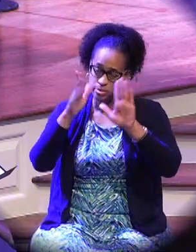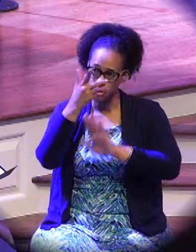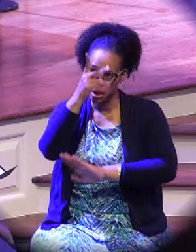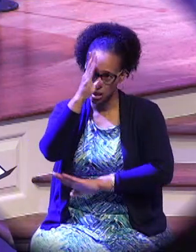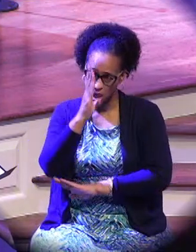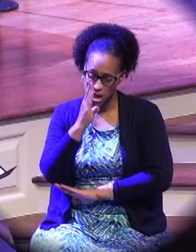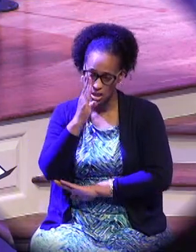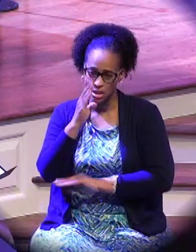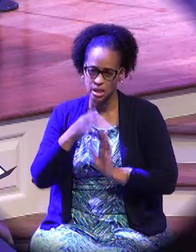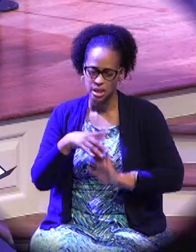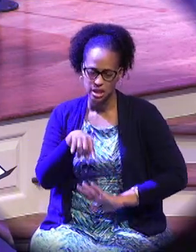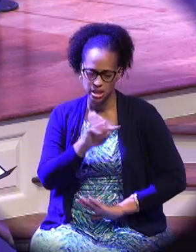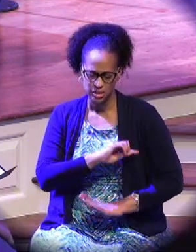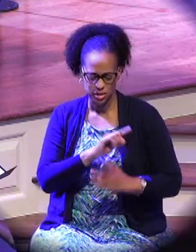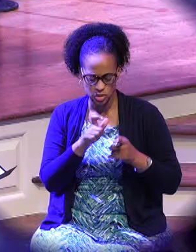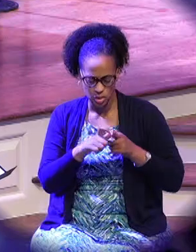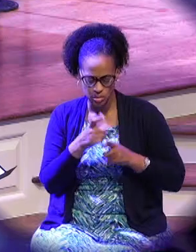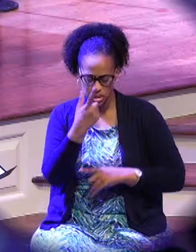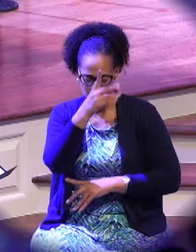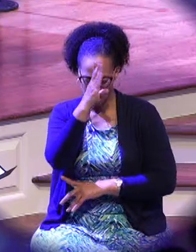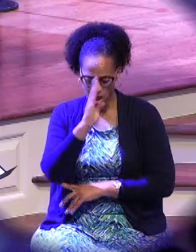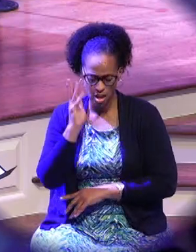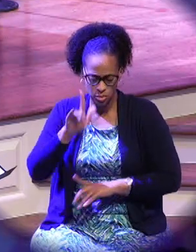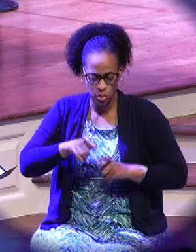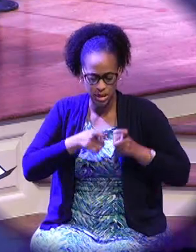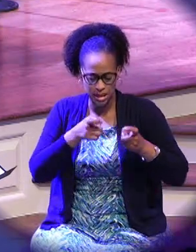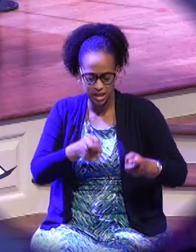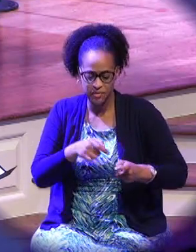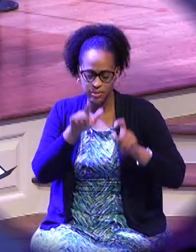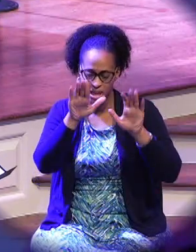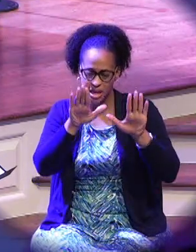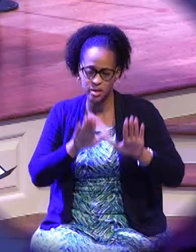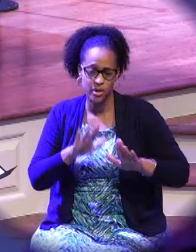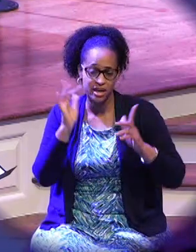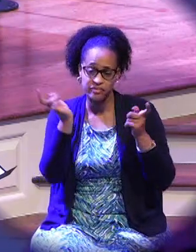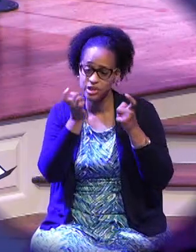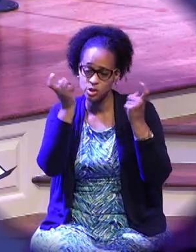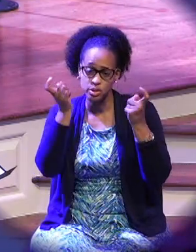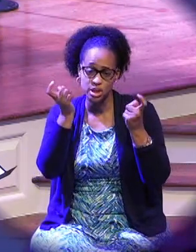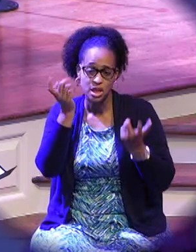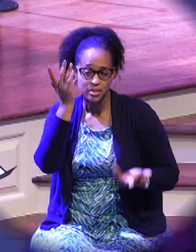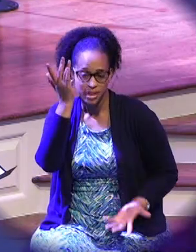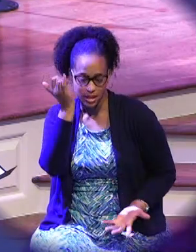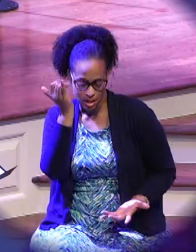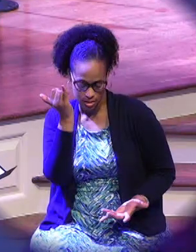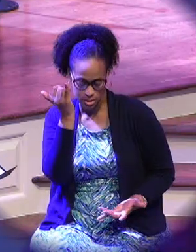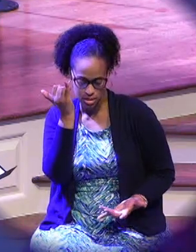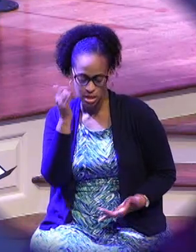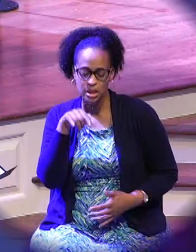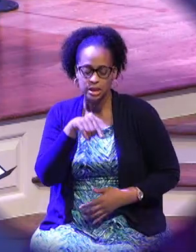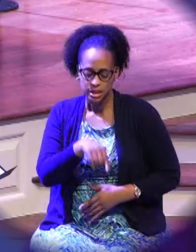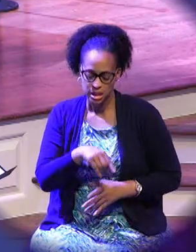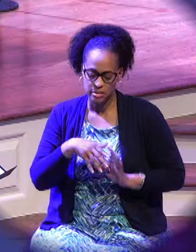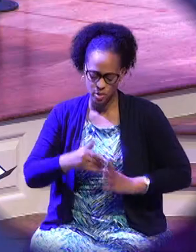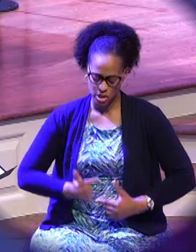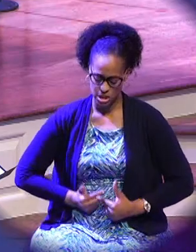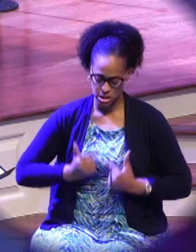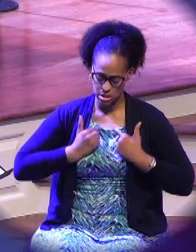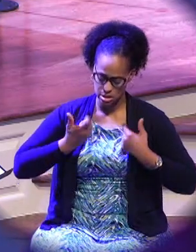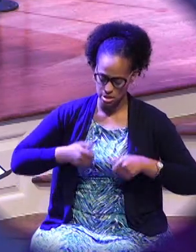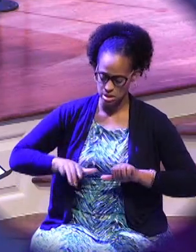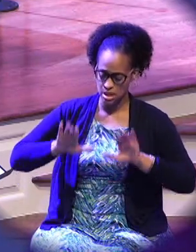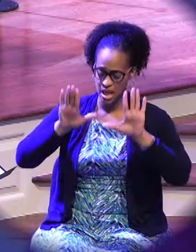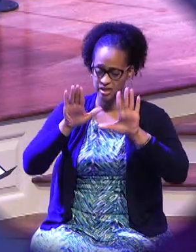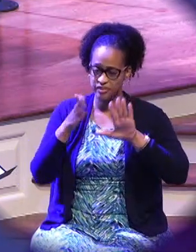the starkest of terms. God will give him a great victory because he poured out his life unto